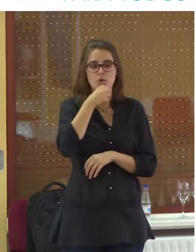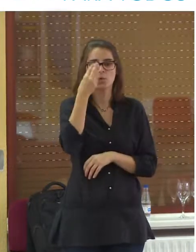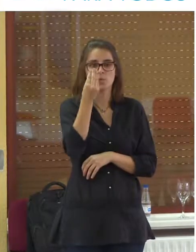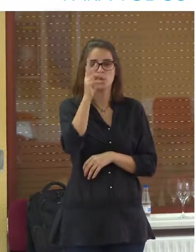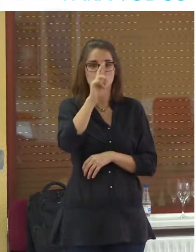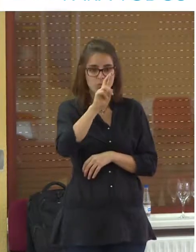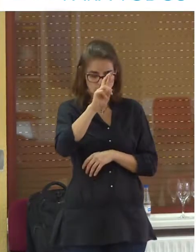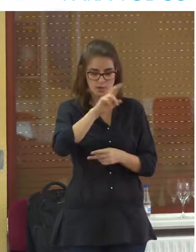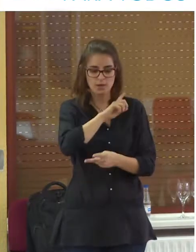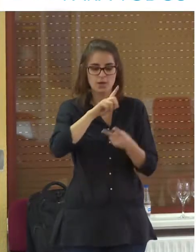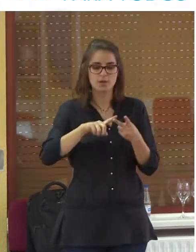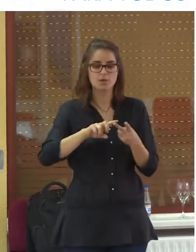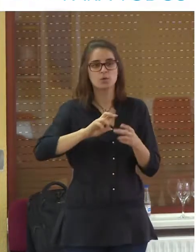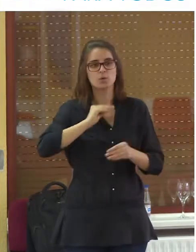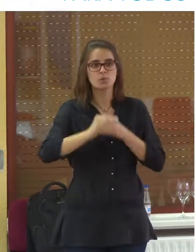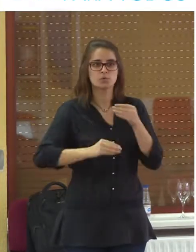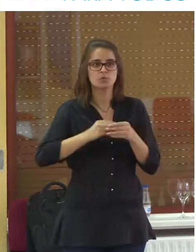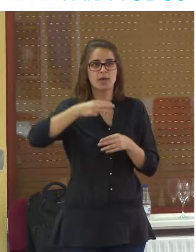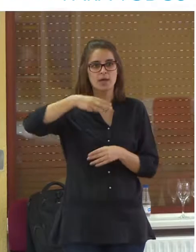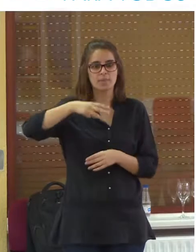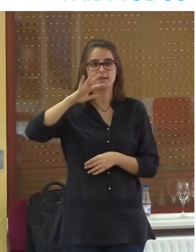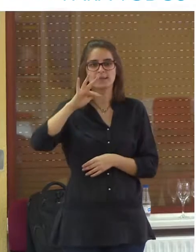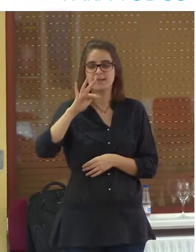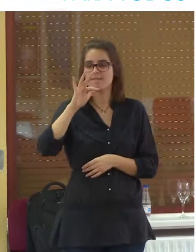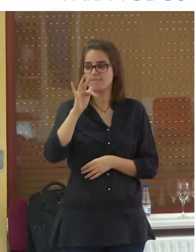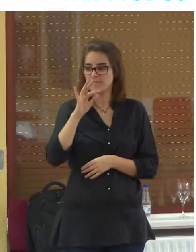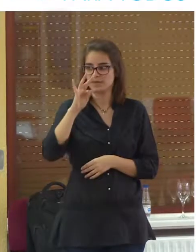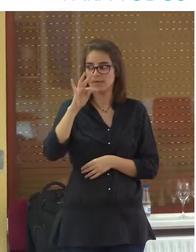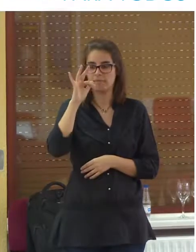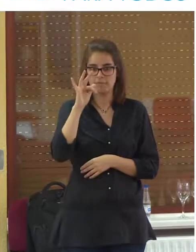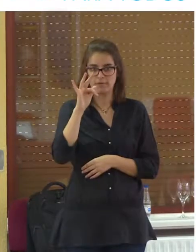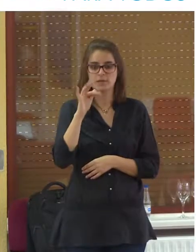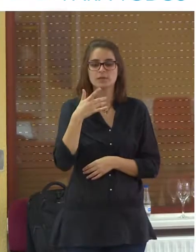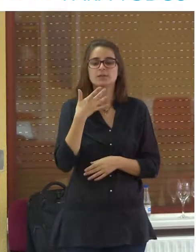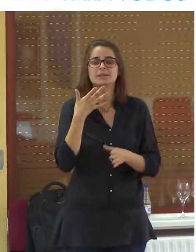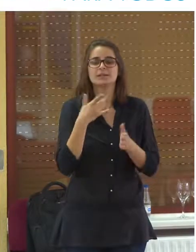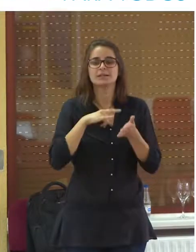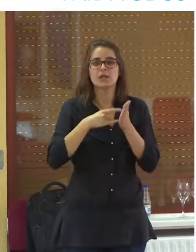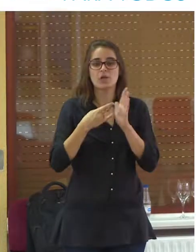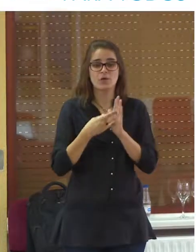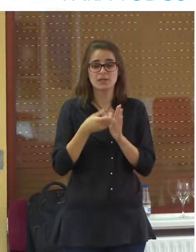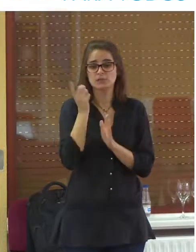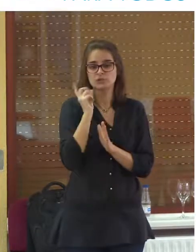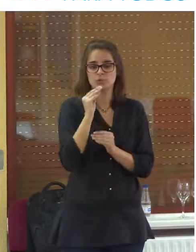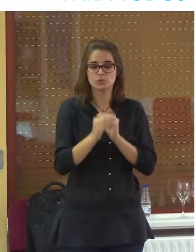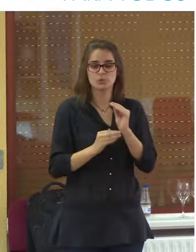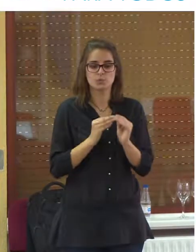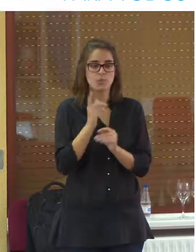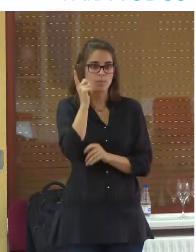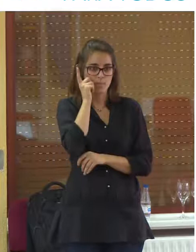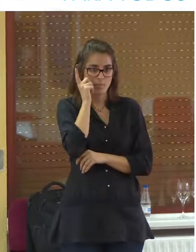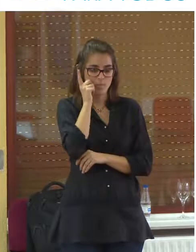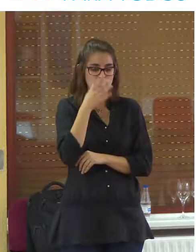the near-field technology, the use of technologies whereby you just approach your mobile phone and you